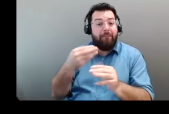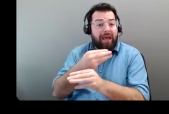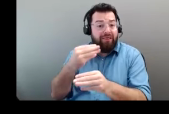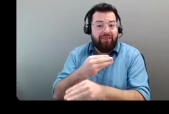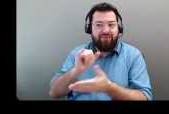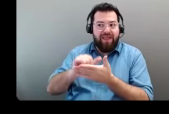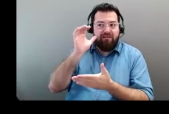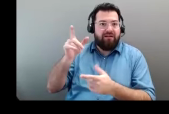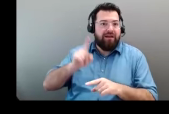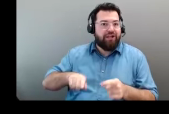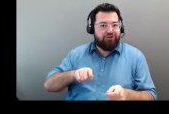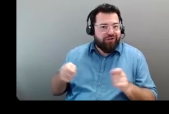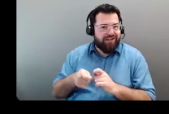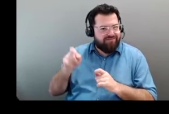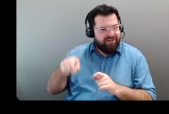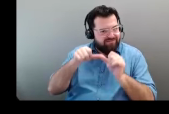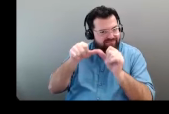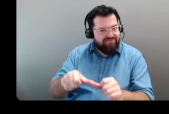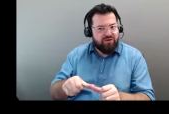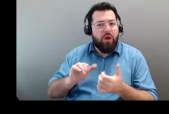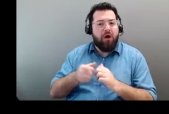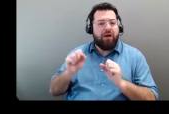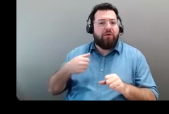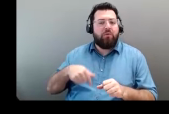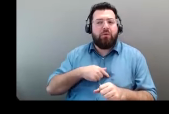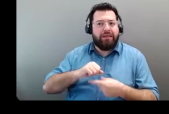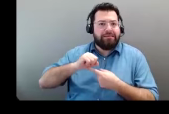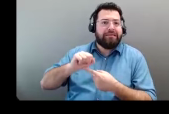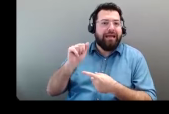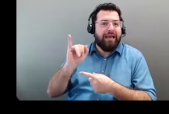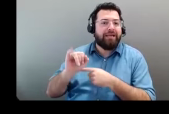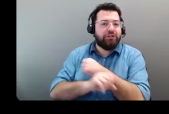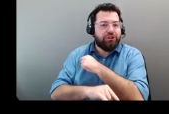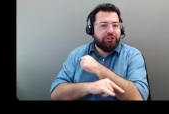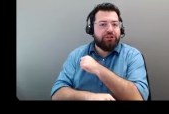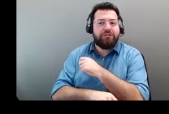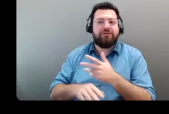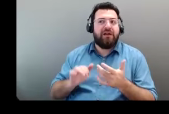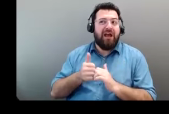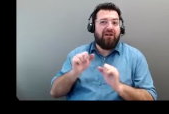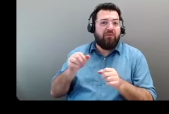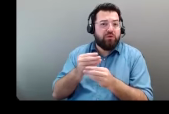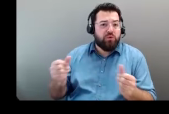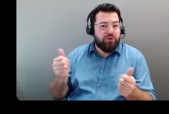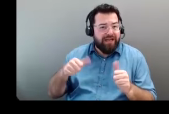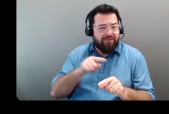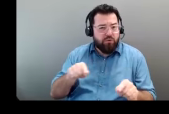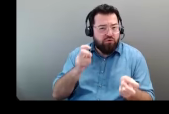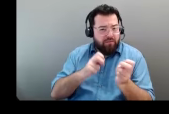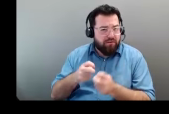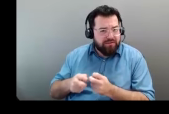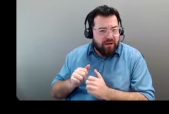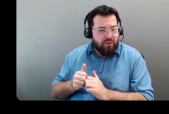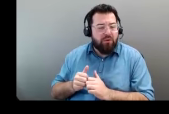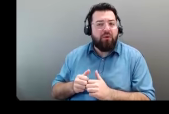do we utilize tools to combat AI cheating? What are some solutions to those problems that occur? Which